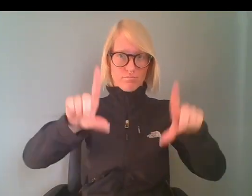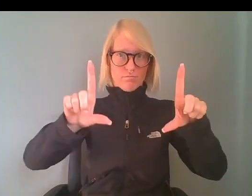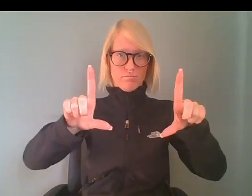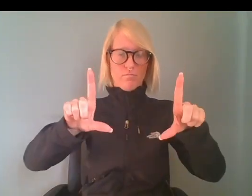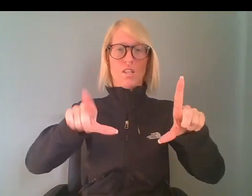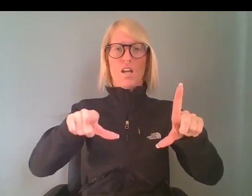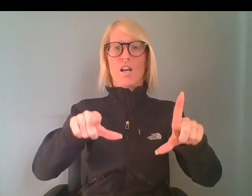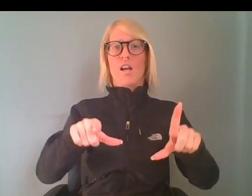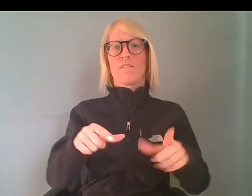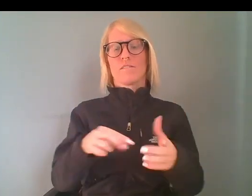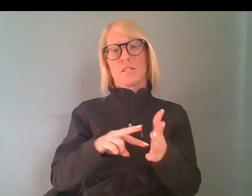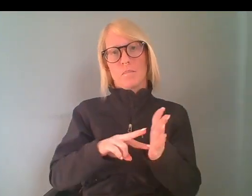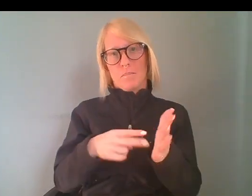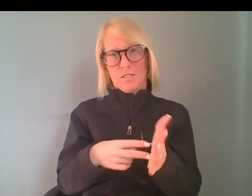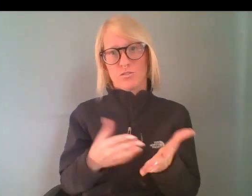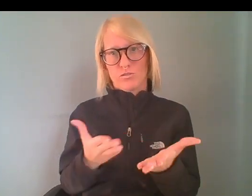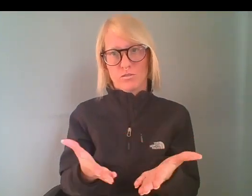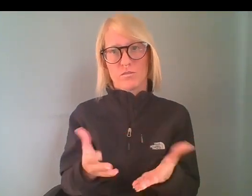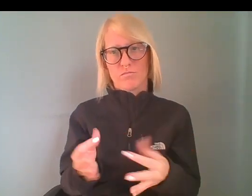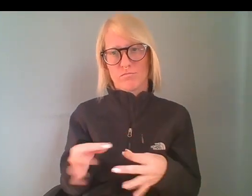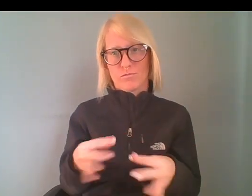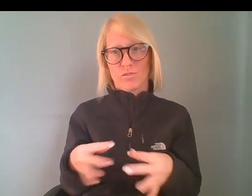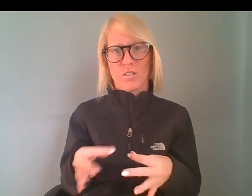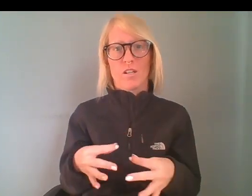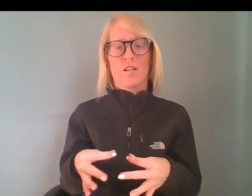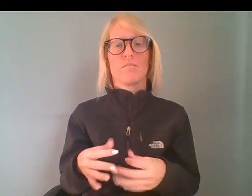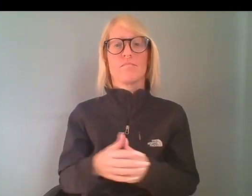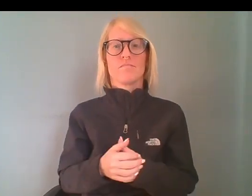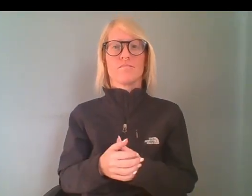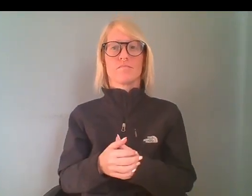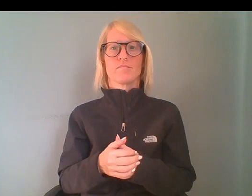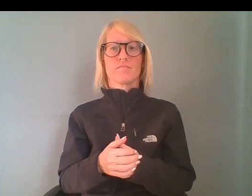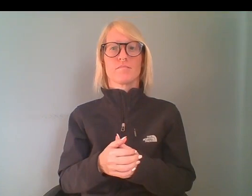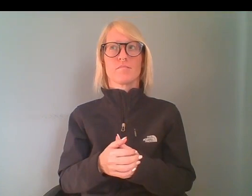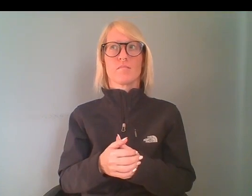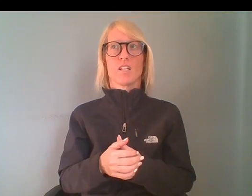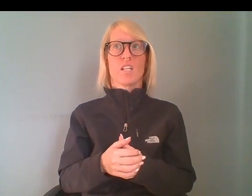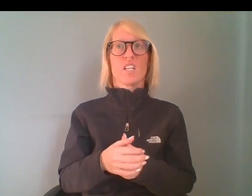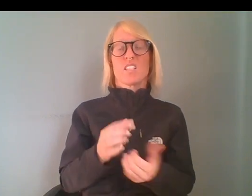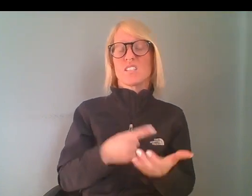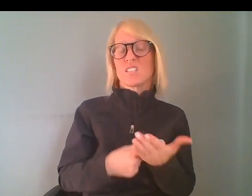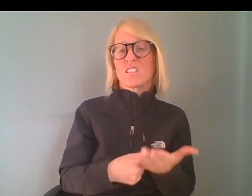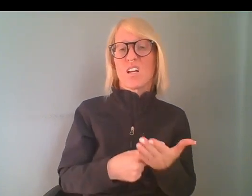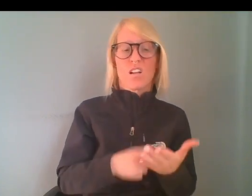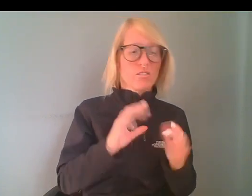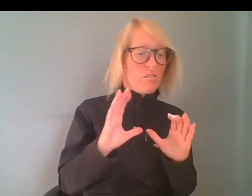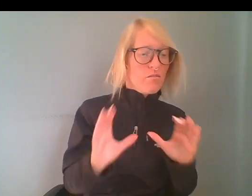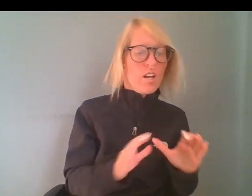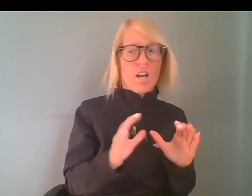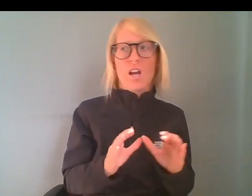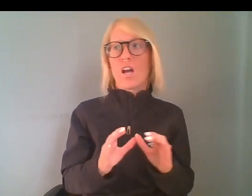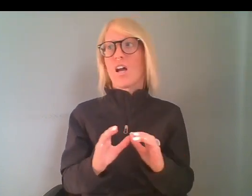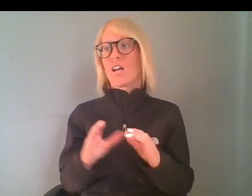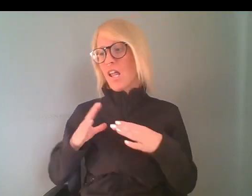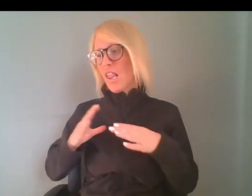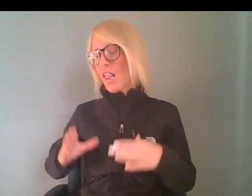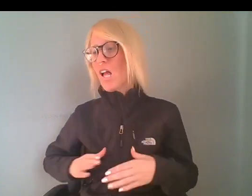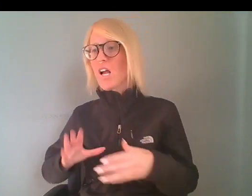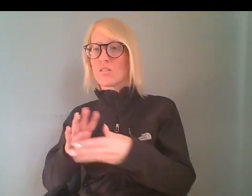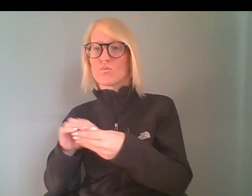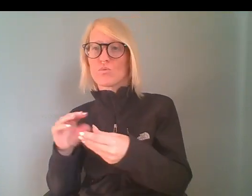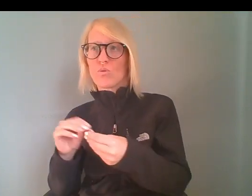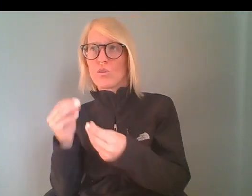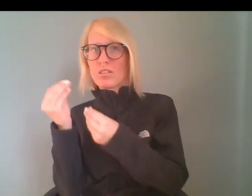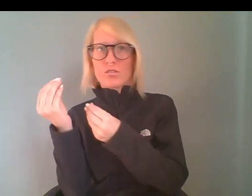definition in here. And it would be, you might talk about an event, you maybe have a great client story that you want to